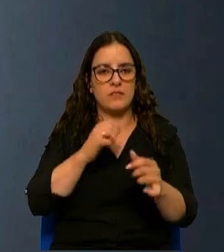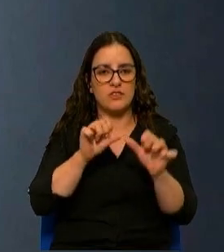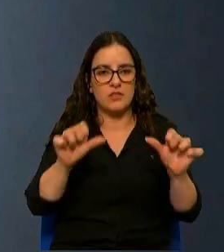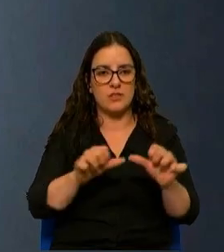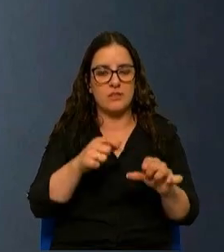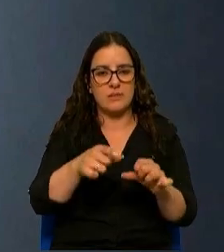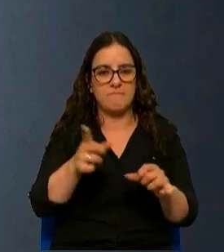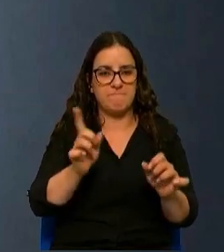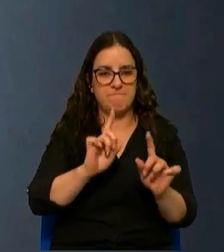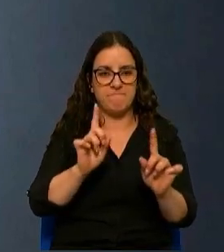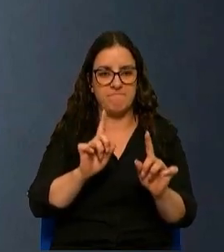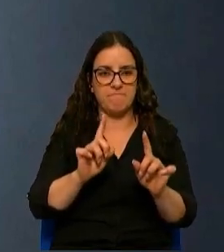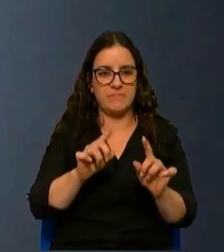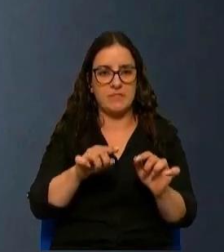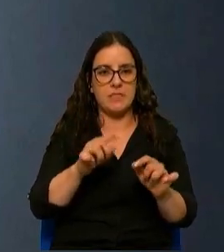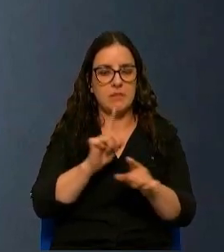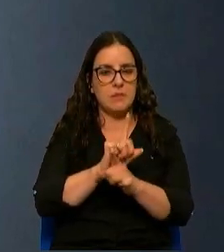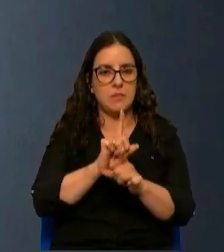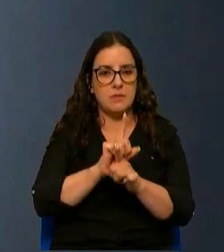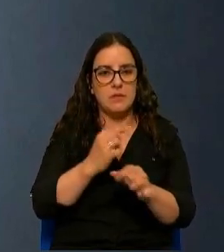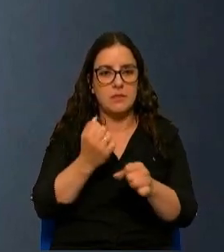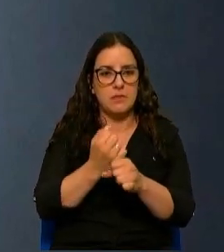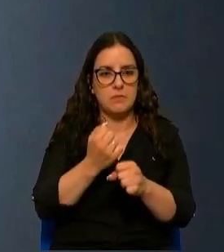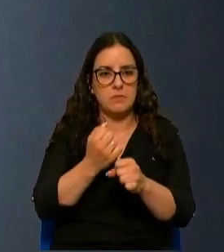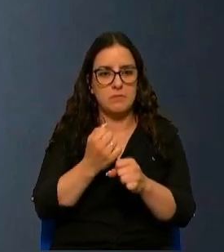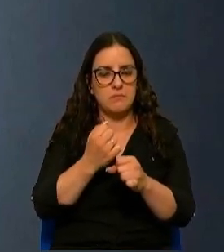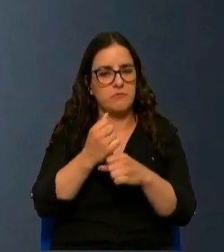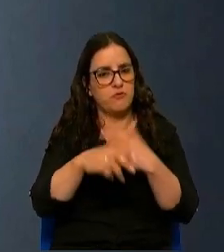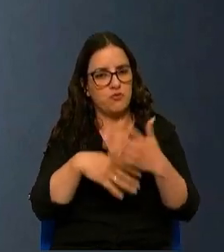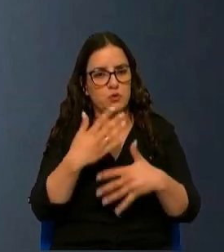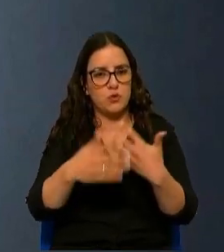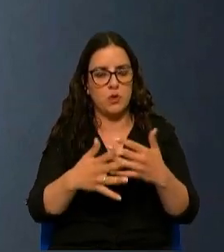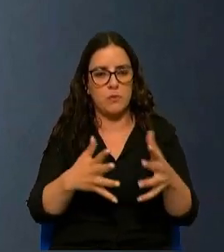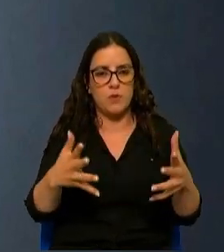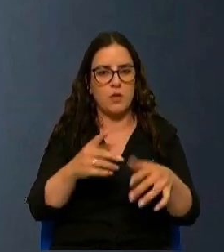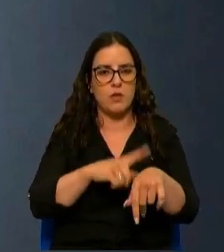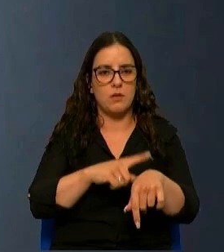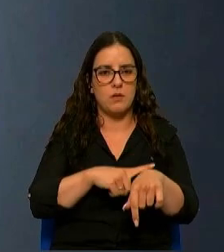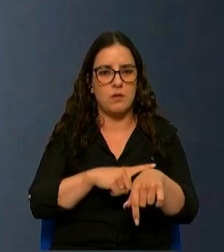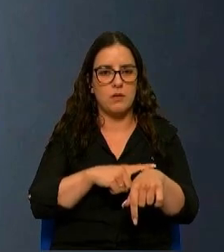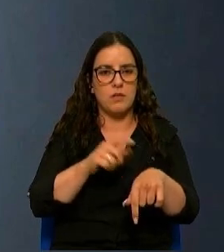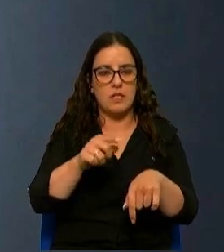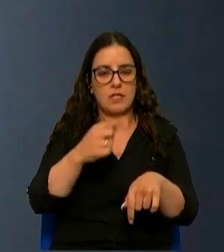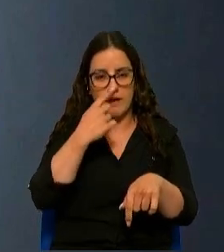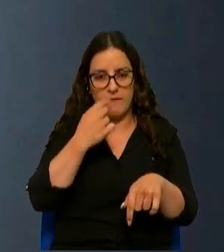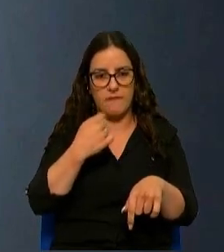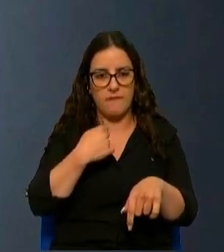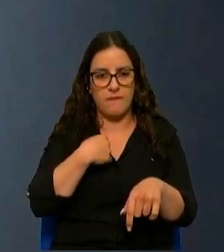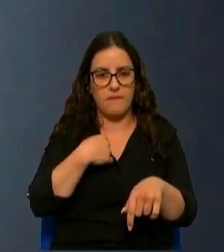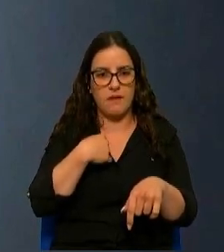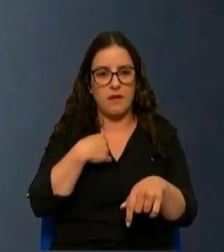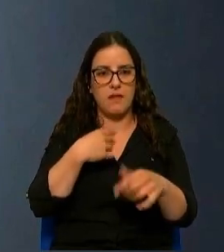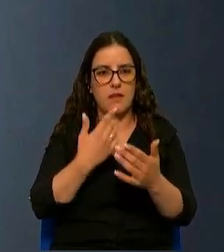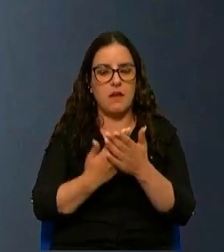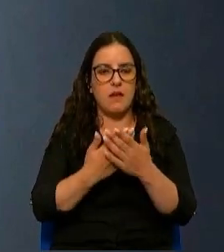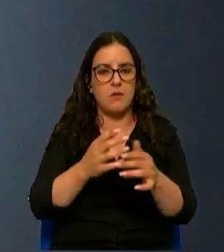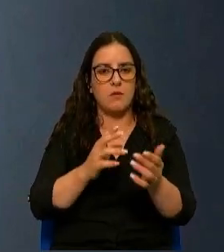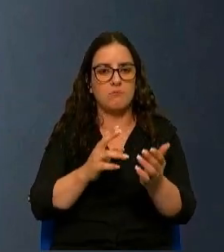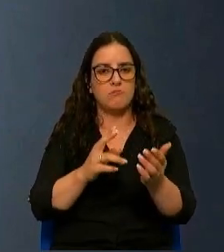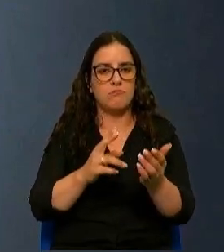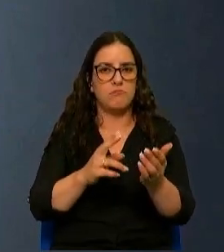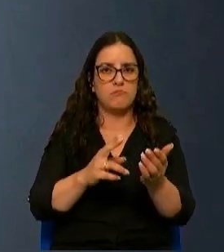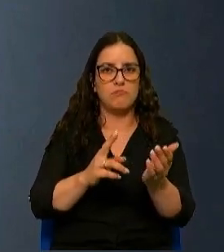work most of the time. It's these bad failures that give us give us reason to mistrust them.